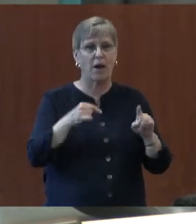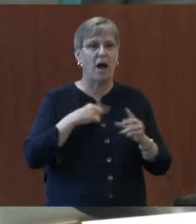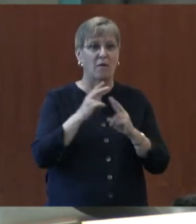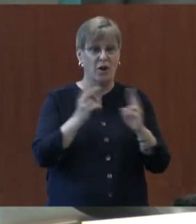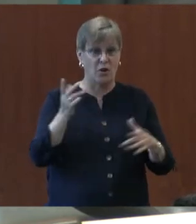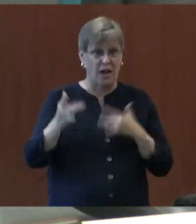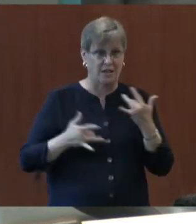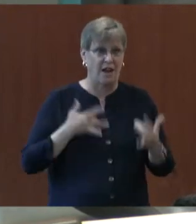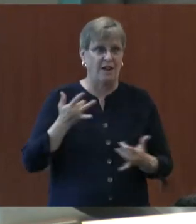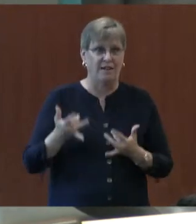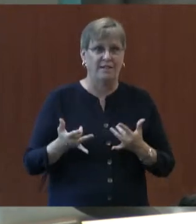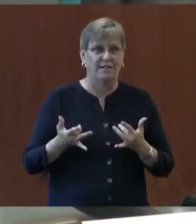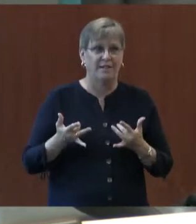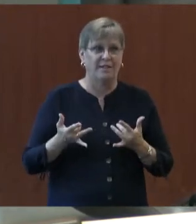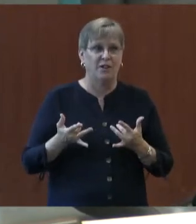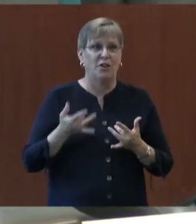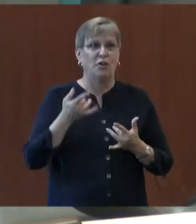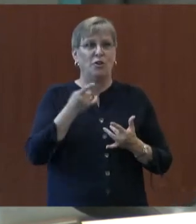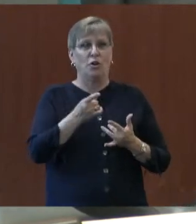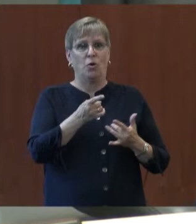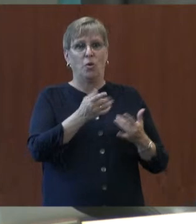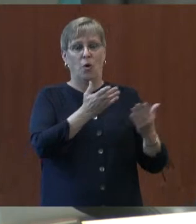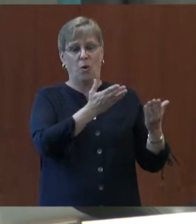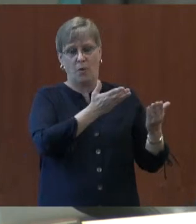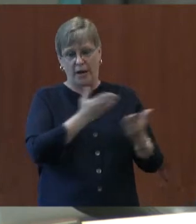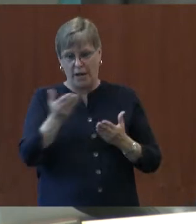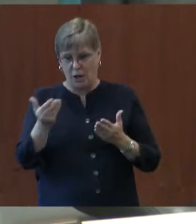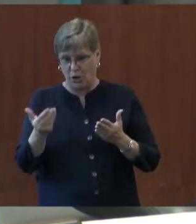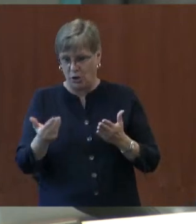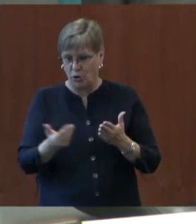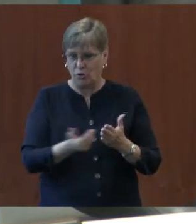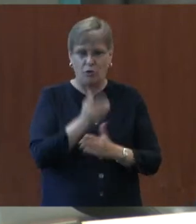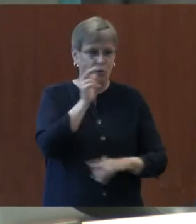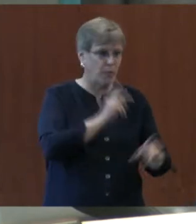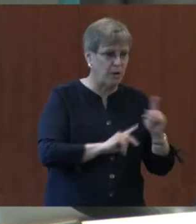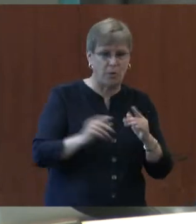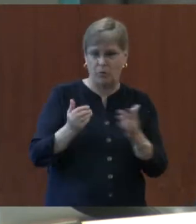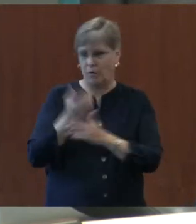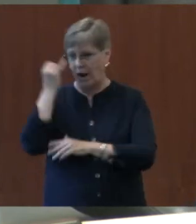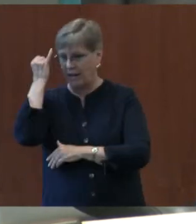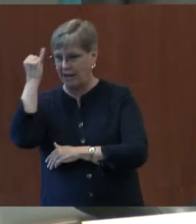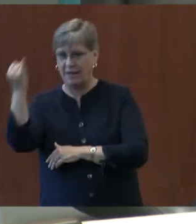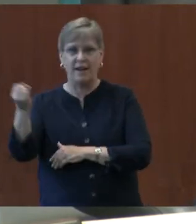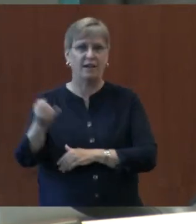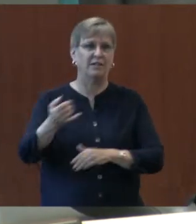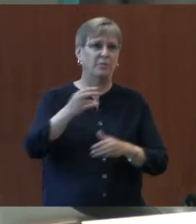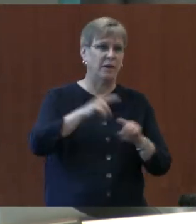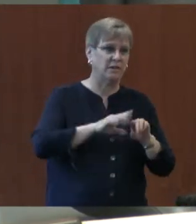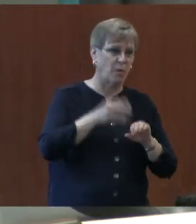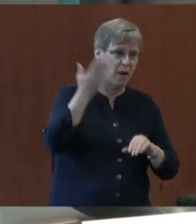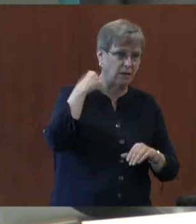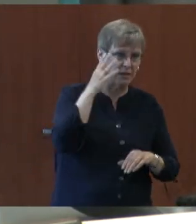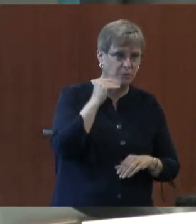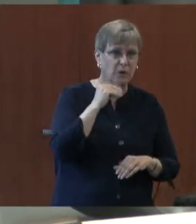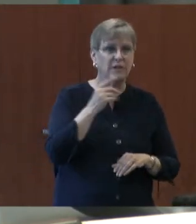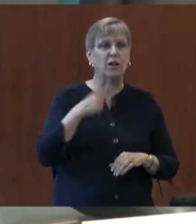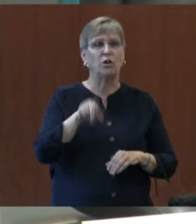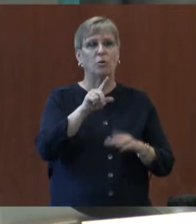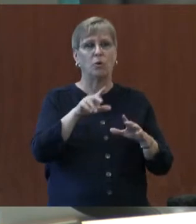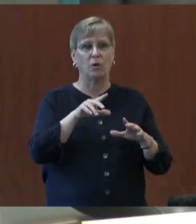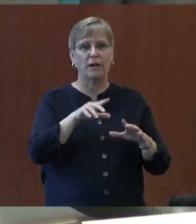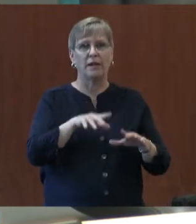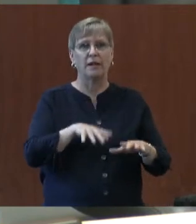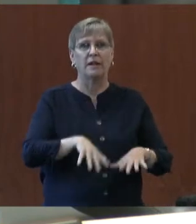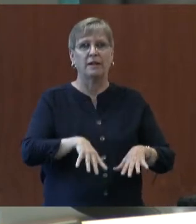very excited. You're going to bring in fresh blood. You're going to bring in new ideas. You're going to bring in your past experiences. And you're going to take Washington